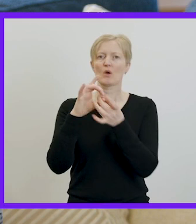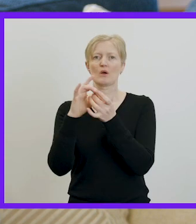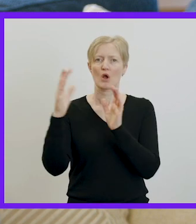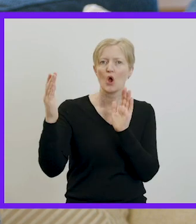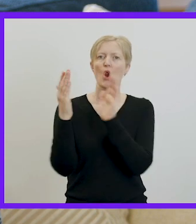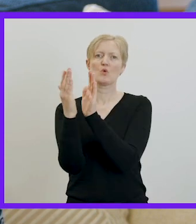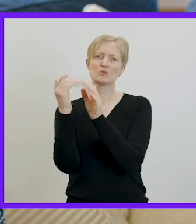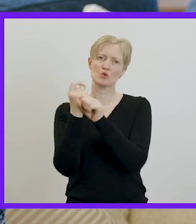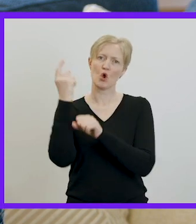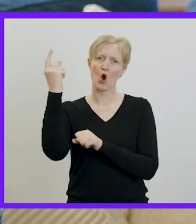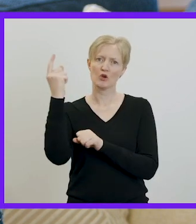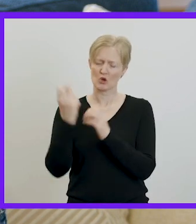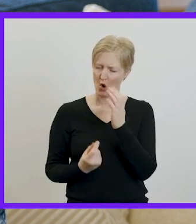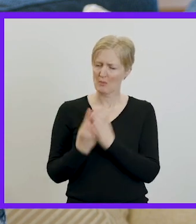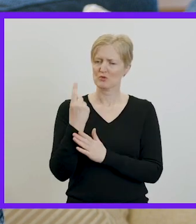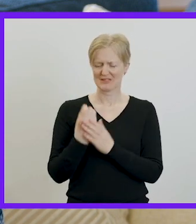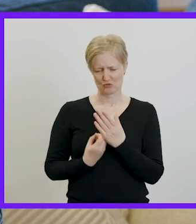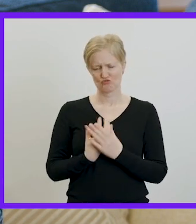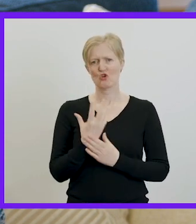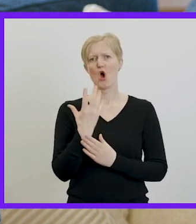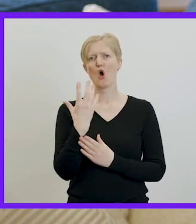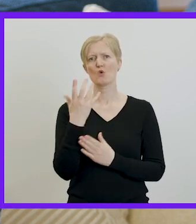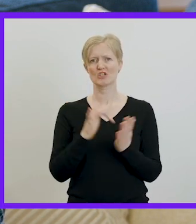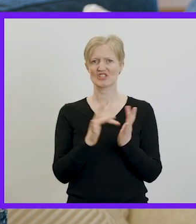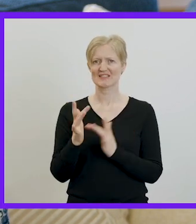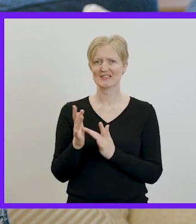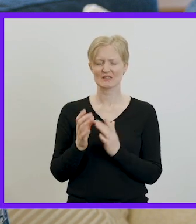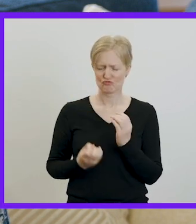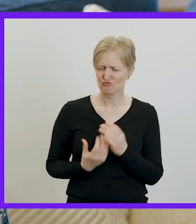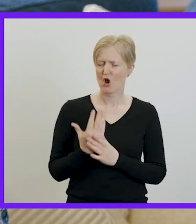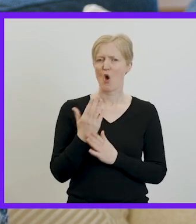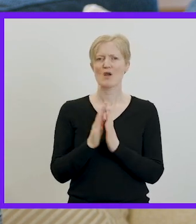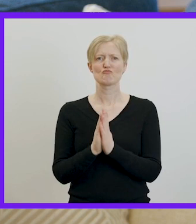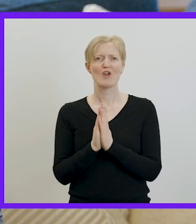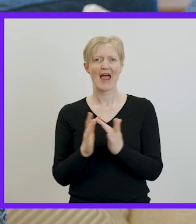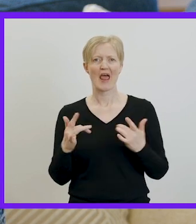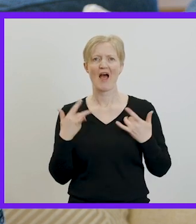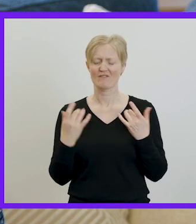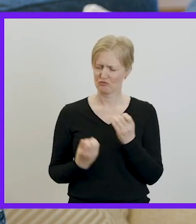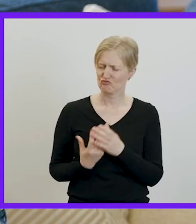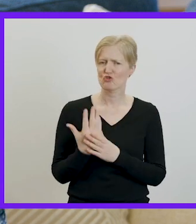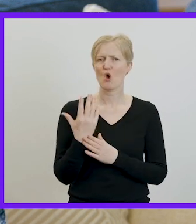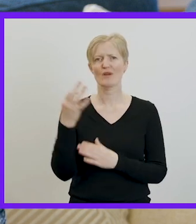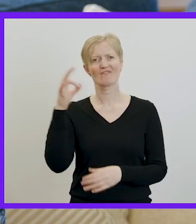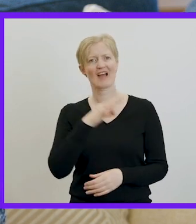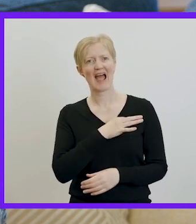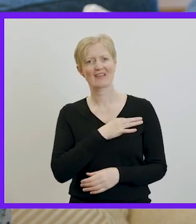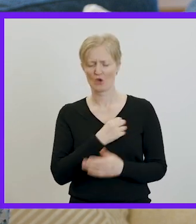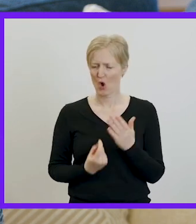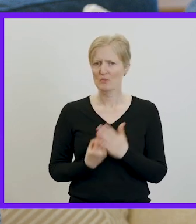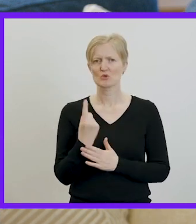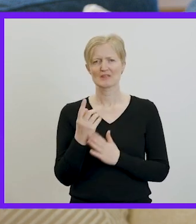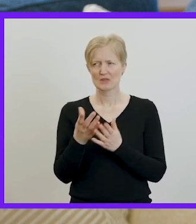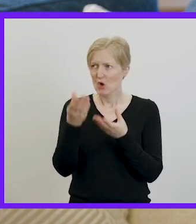an opportunity to grow in Jesus, to grow in your prayer life, to grow in faith, an opportunity